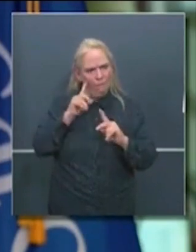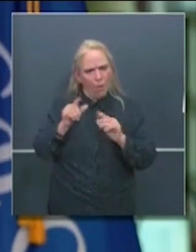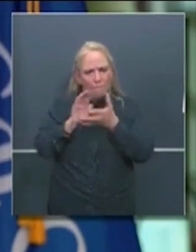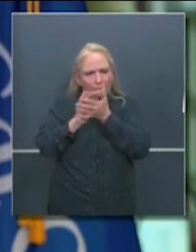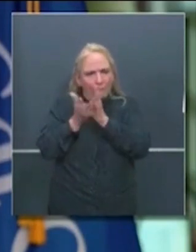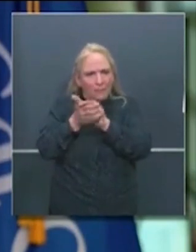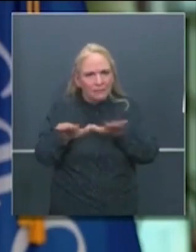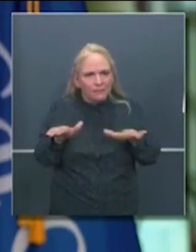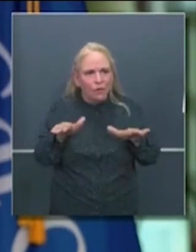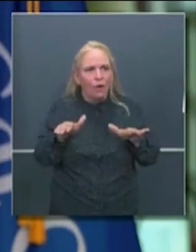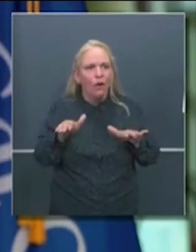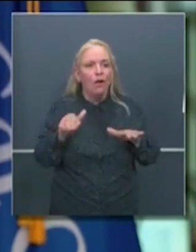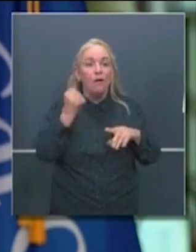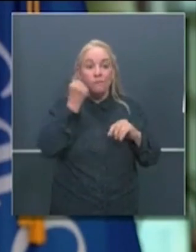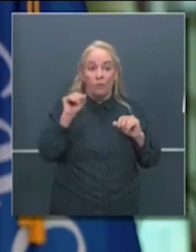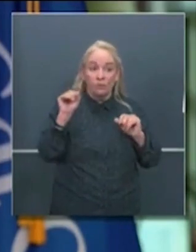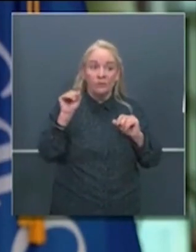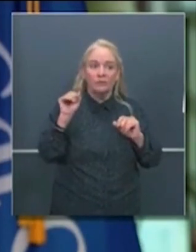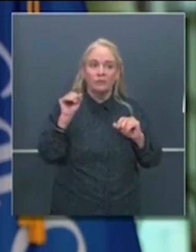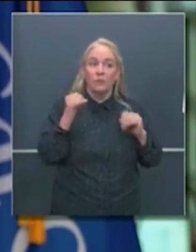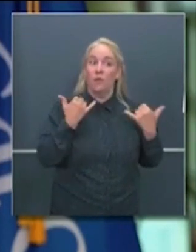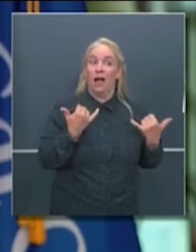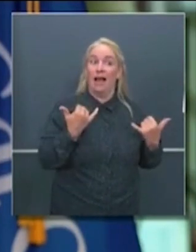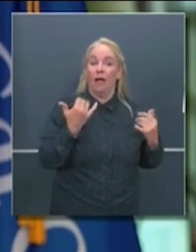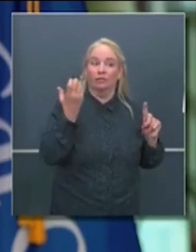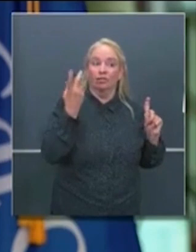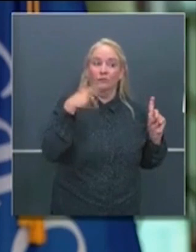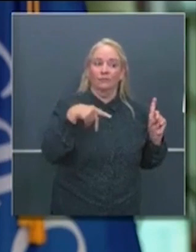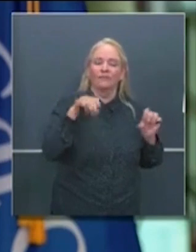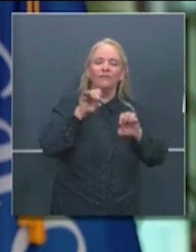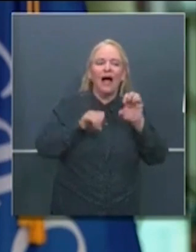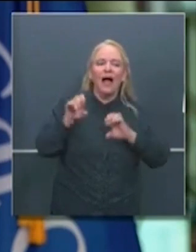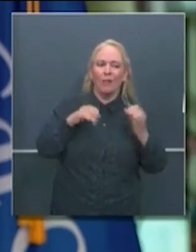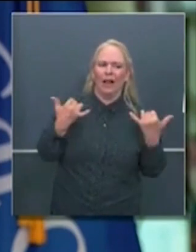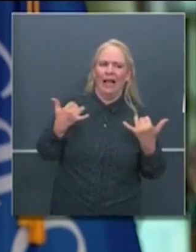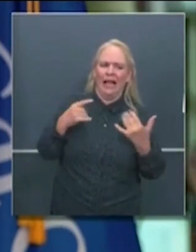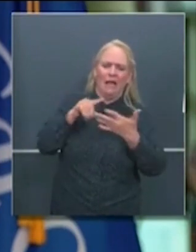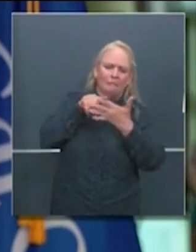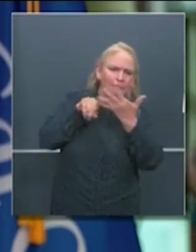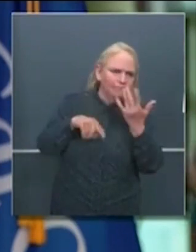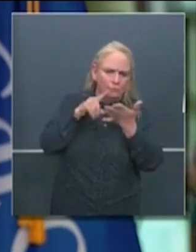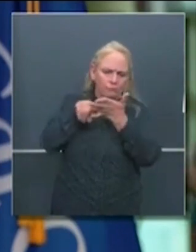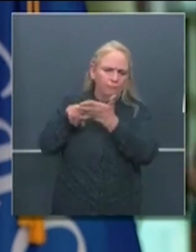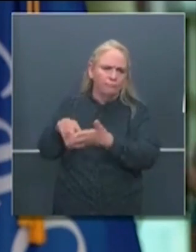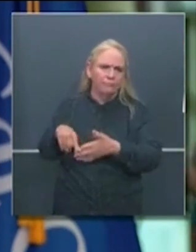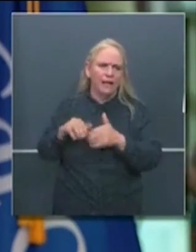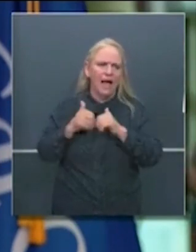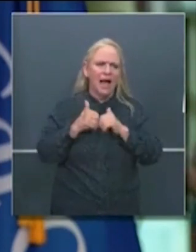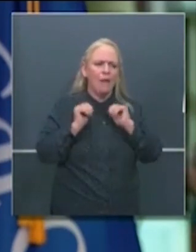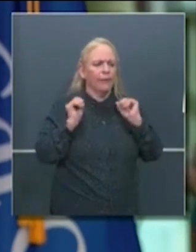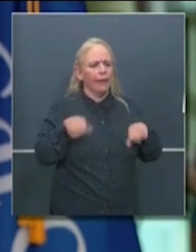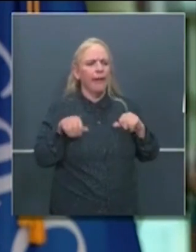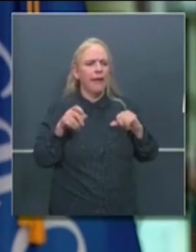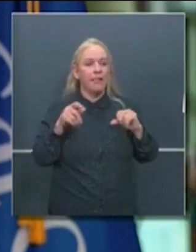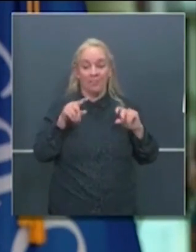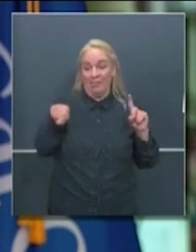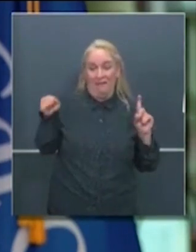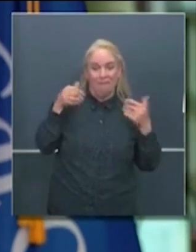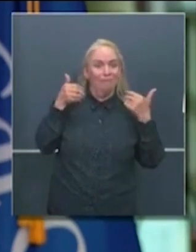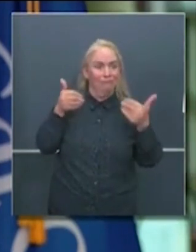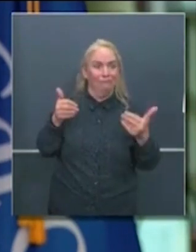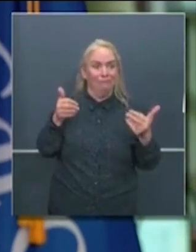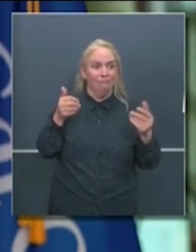podium. CHP is evaluating those permits now to see about how that can be done safely, taking